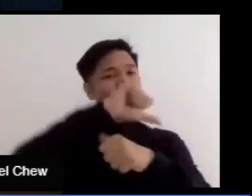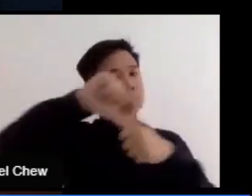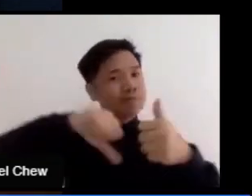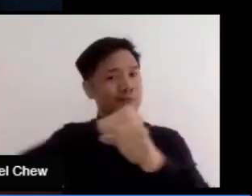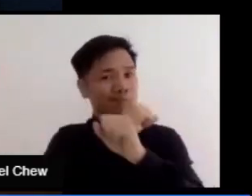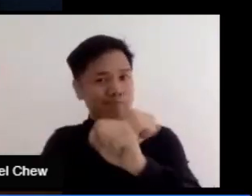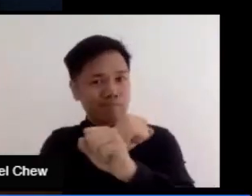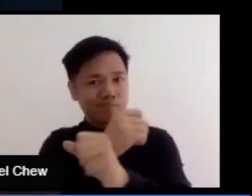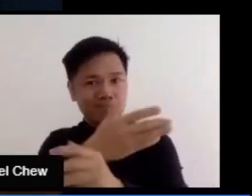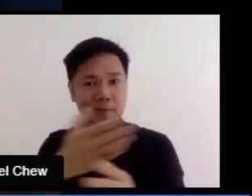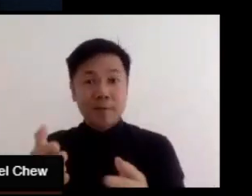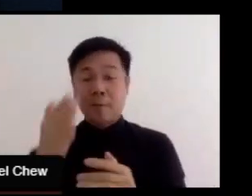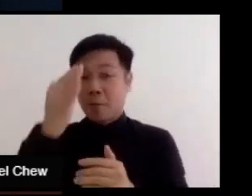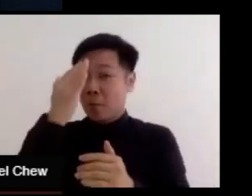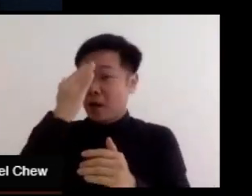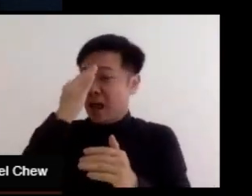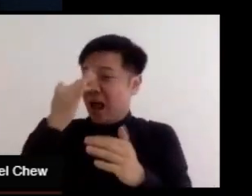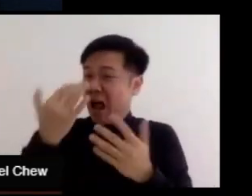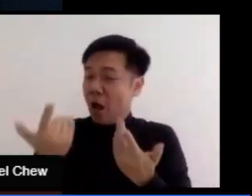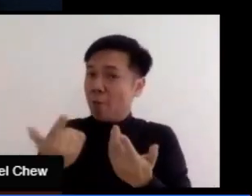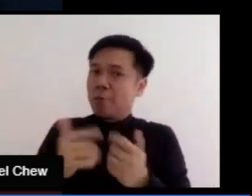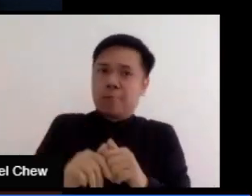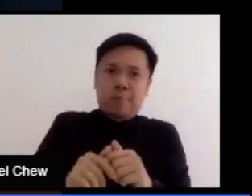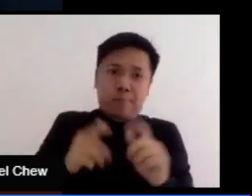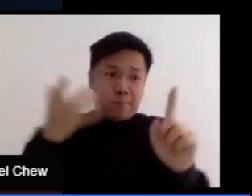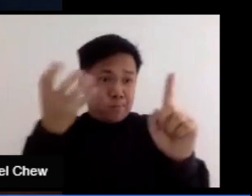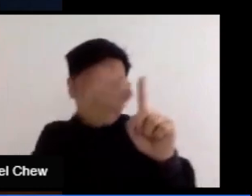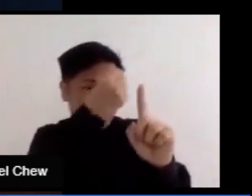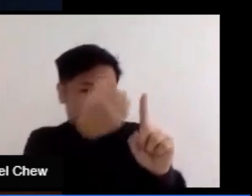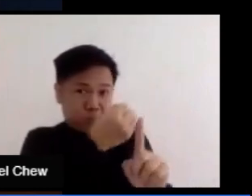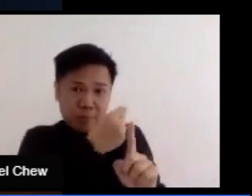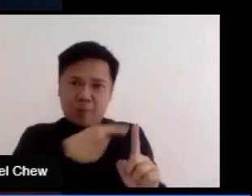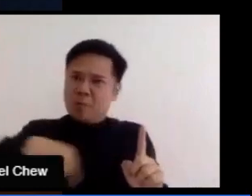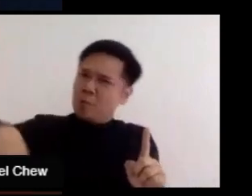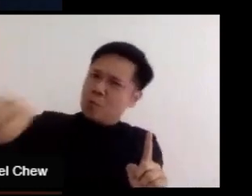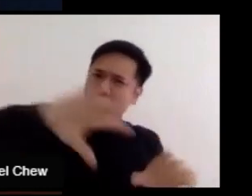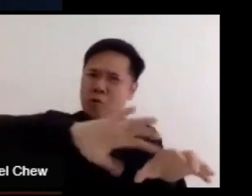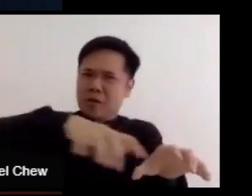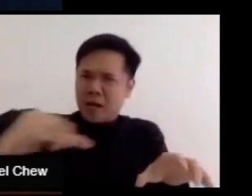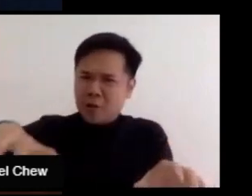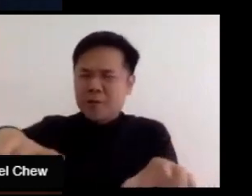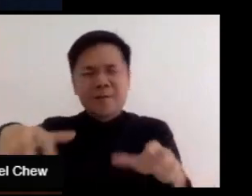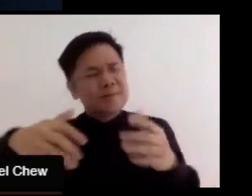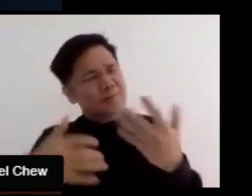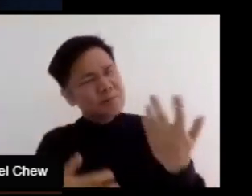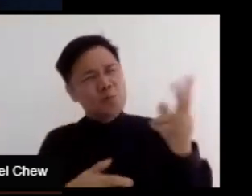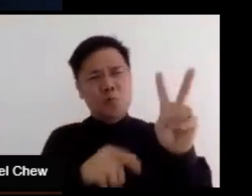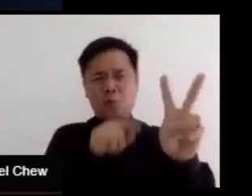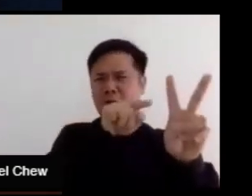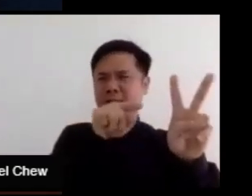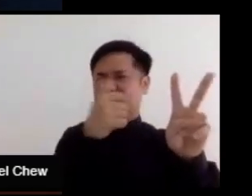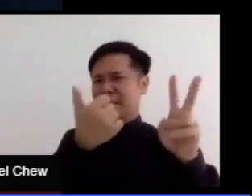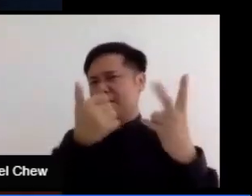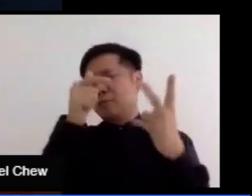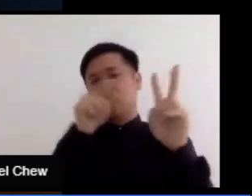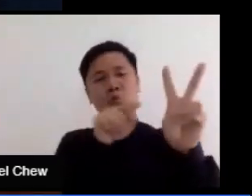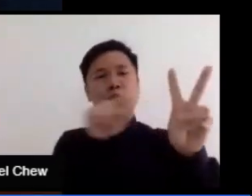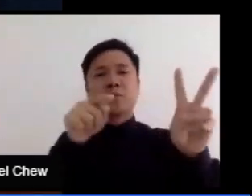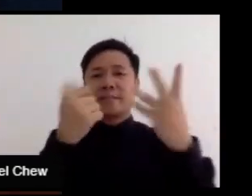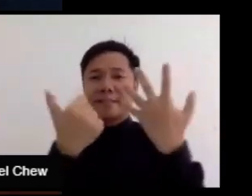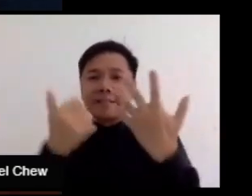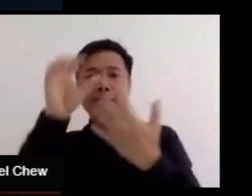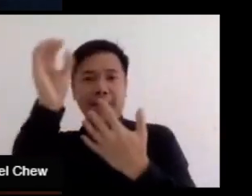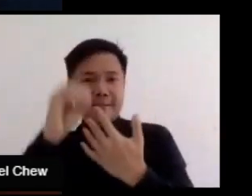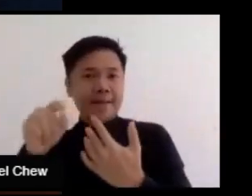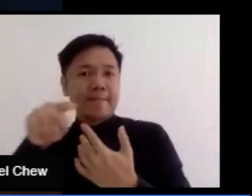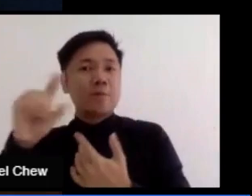noted the price tag to achieve these gains is affordable for most countries, ranging from 2 to 6% of the GDP. We were also reminded